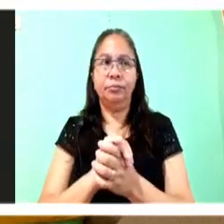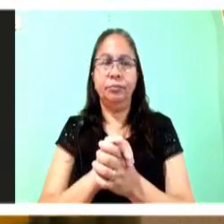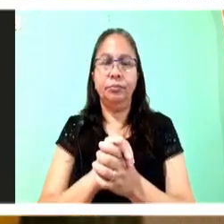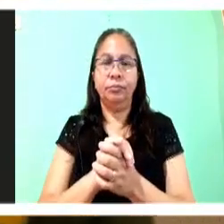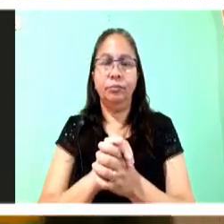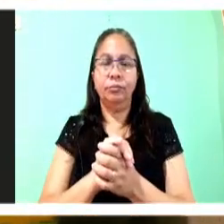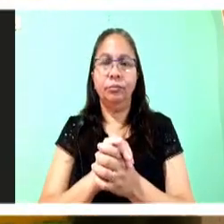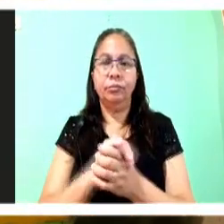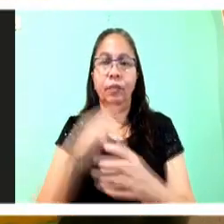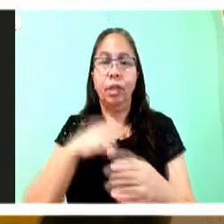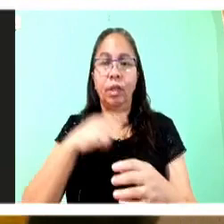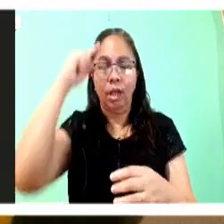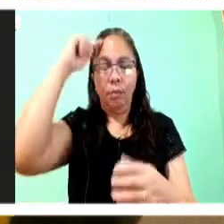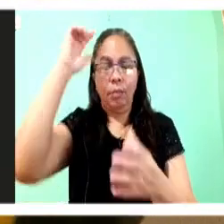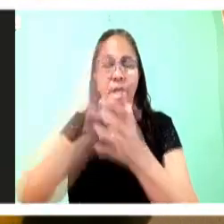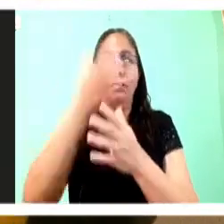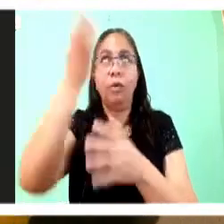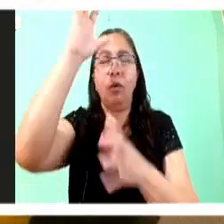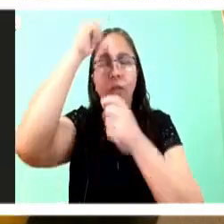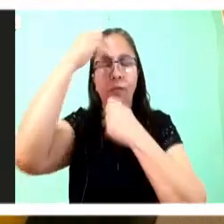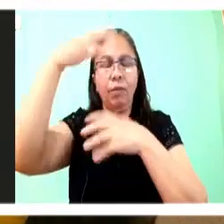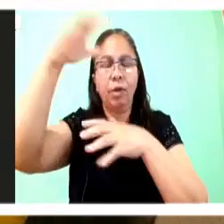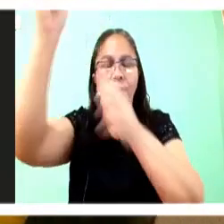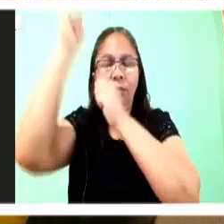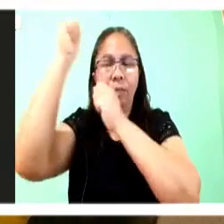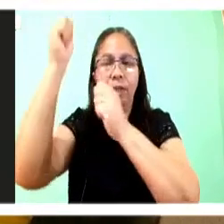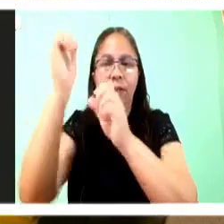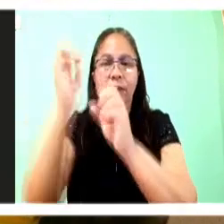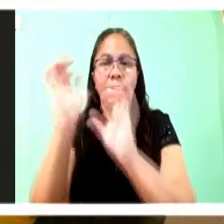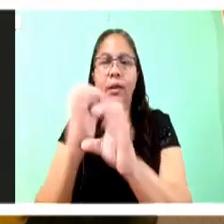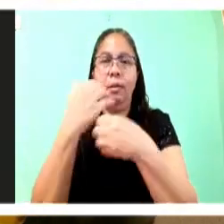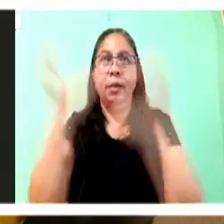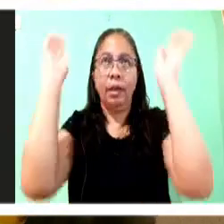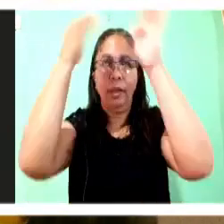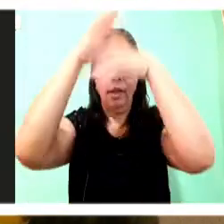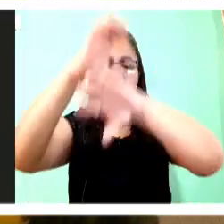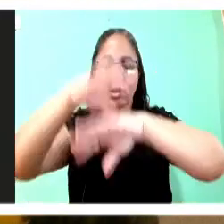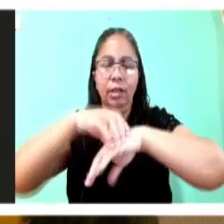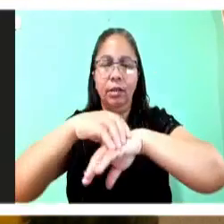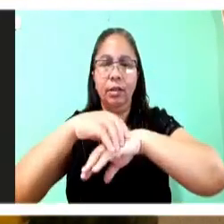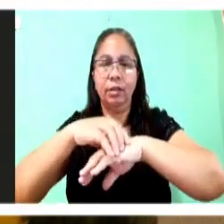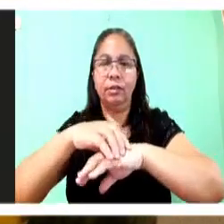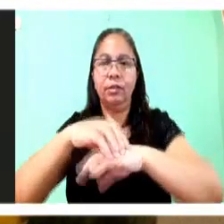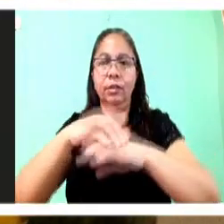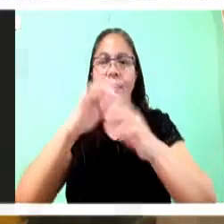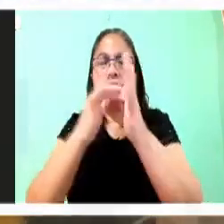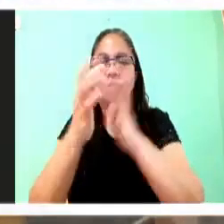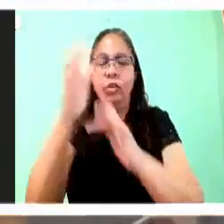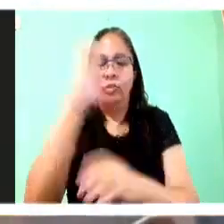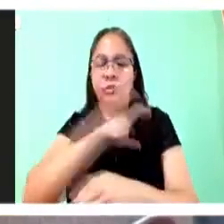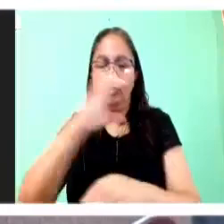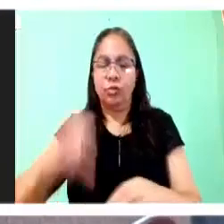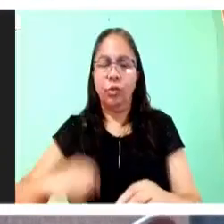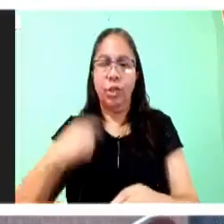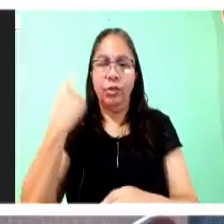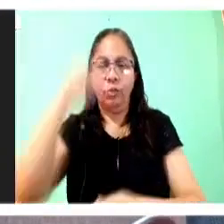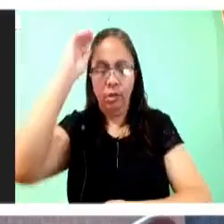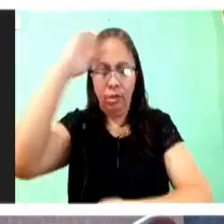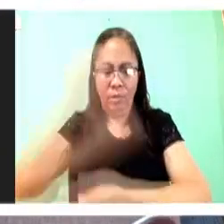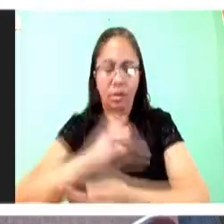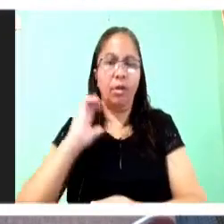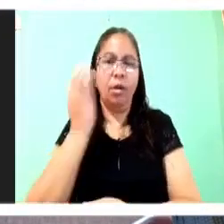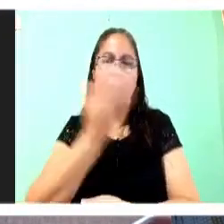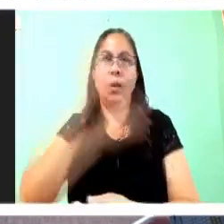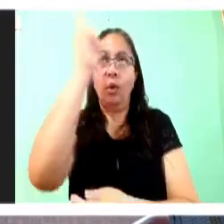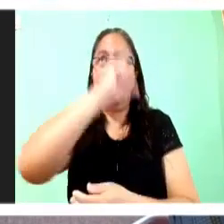I believe in God the Father Almighty, creator of heaven and earth, and in Jesus Christ, his only Son, our Lord, who